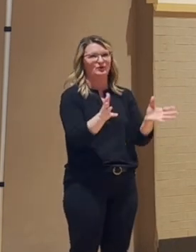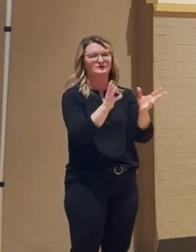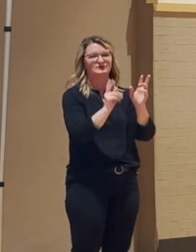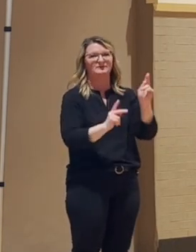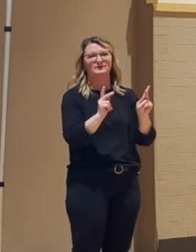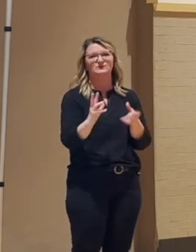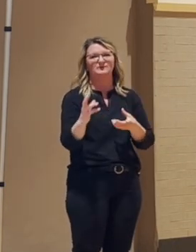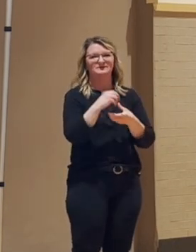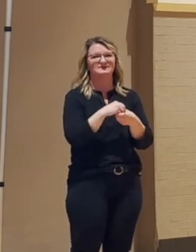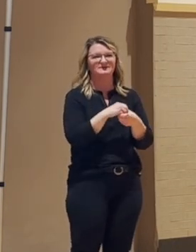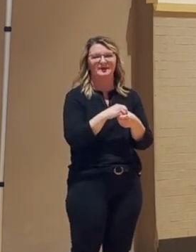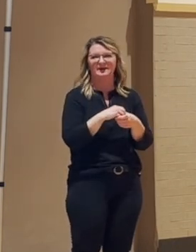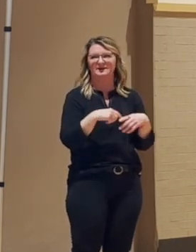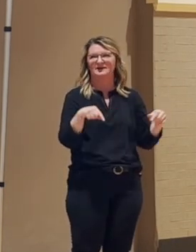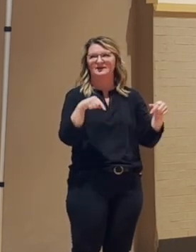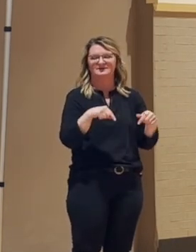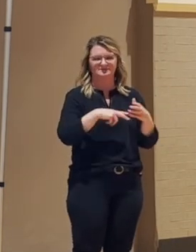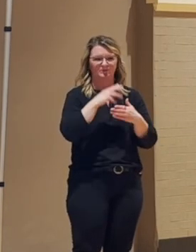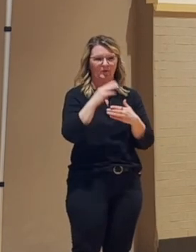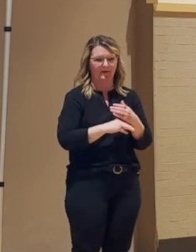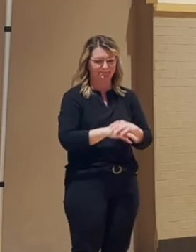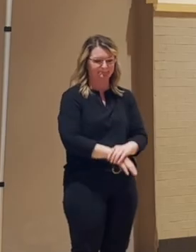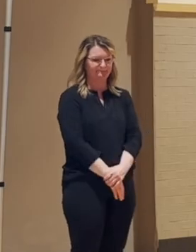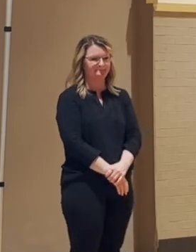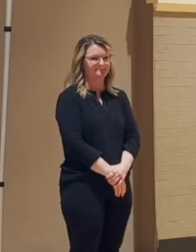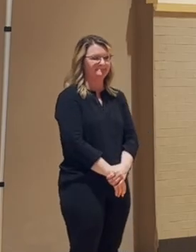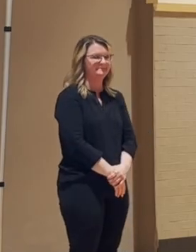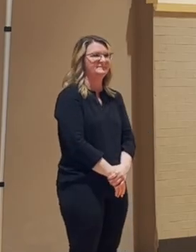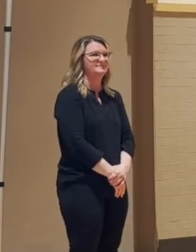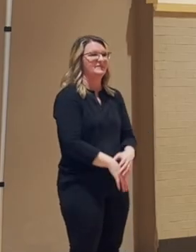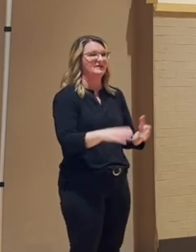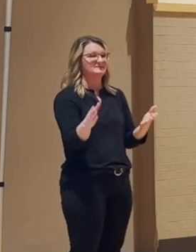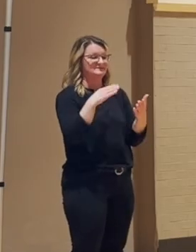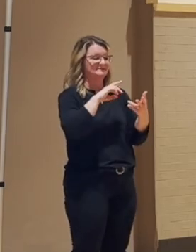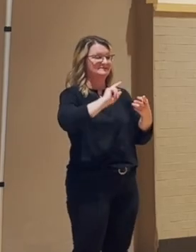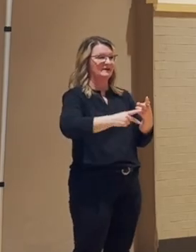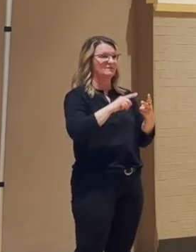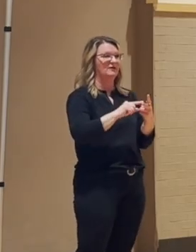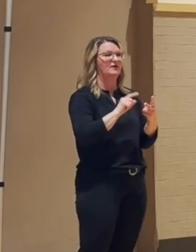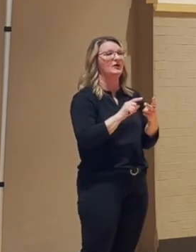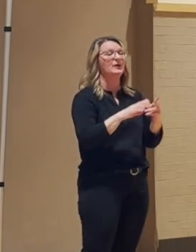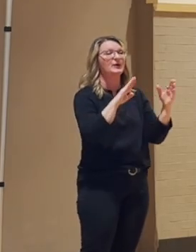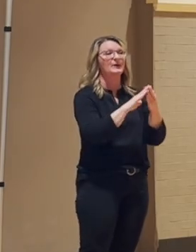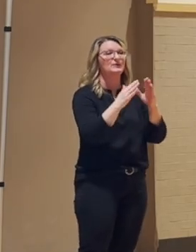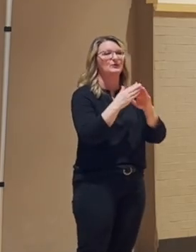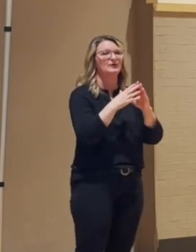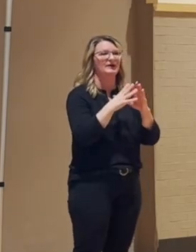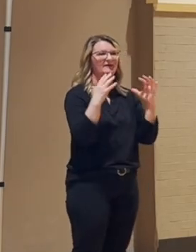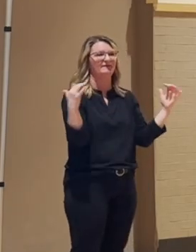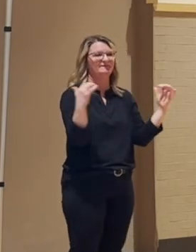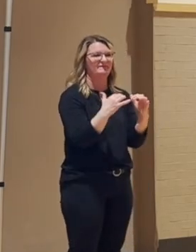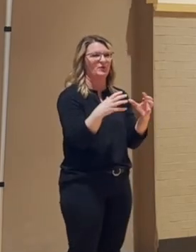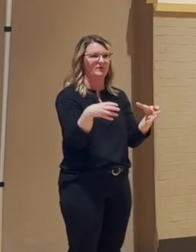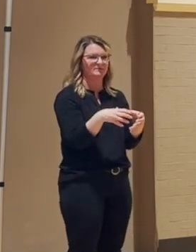to participate in this program. The second section is a community forum. So